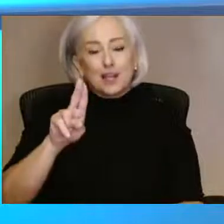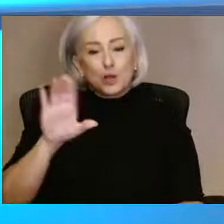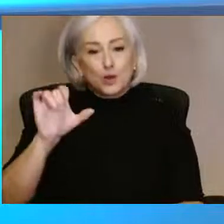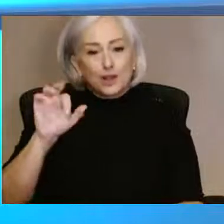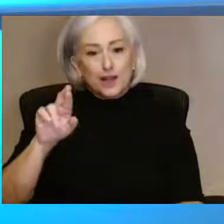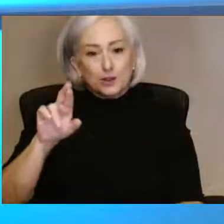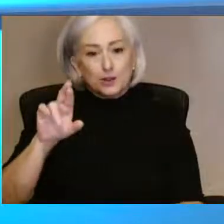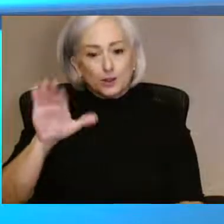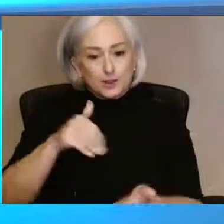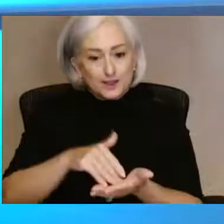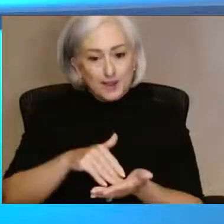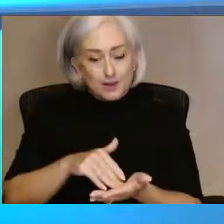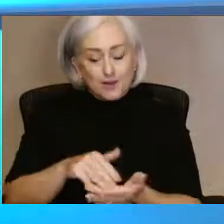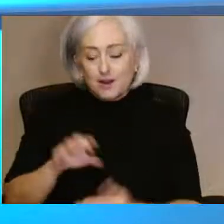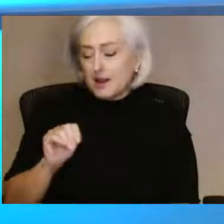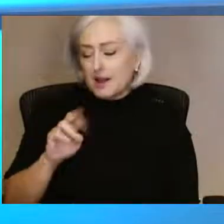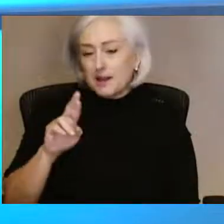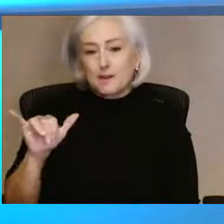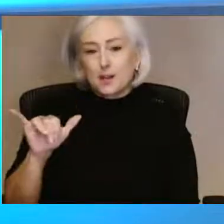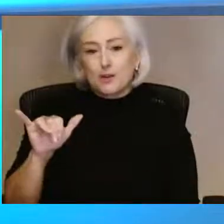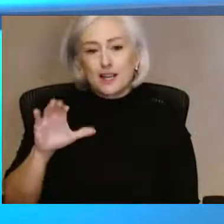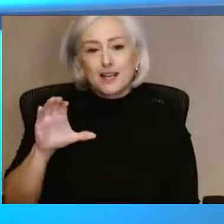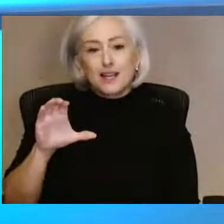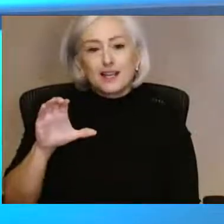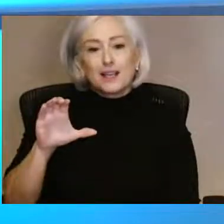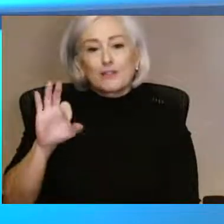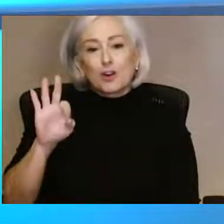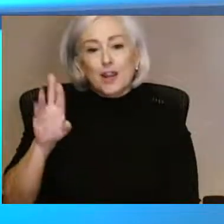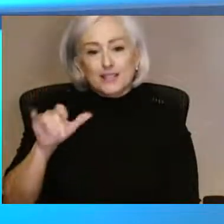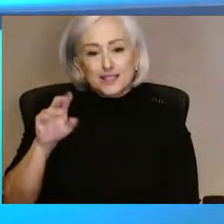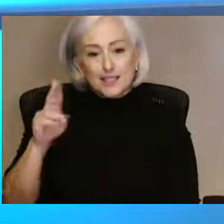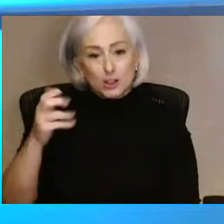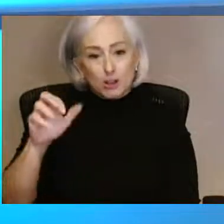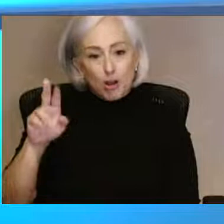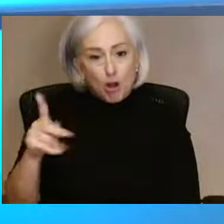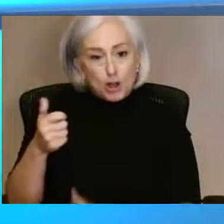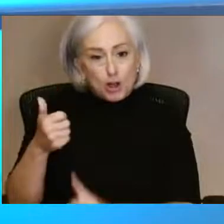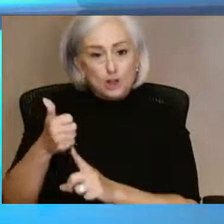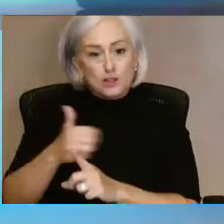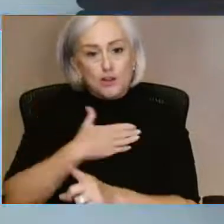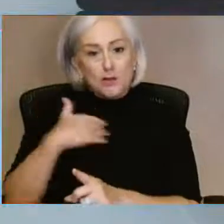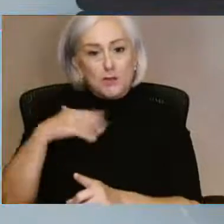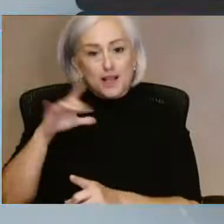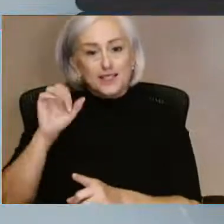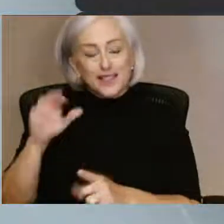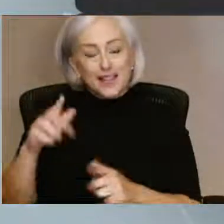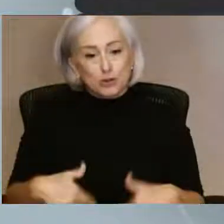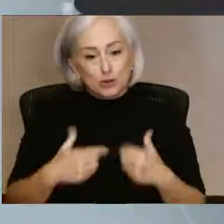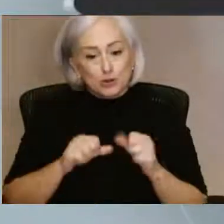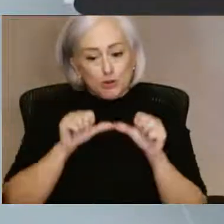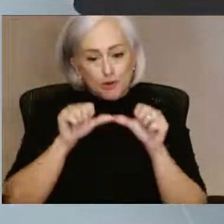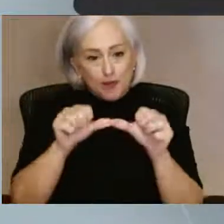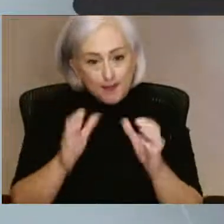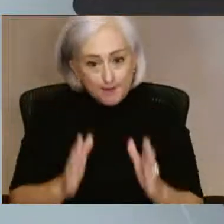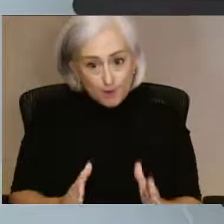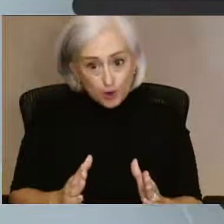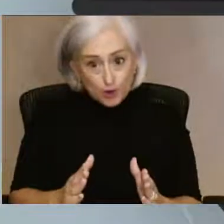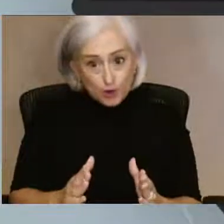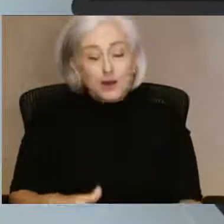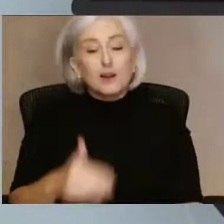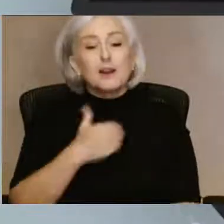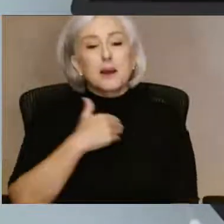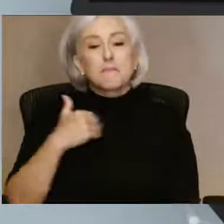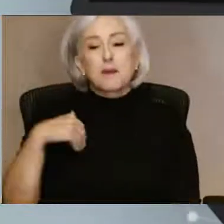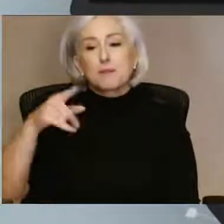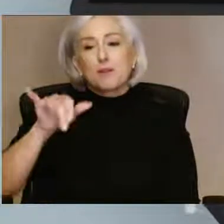Frances Haake, a breast cancer survivor and member of Pivot. Remember to share this link with people you think might benefit